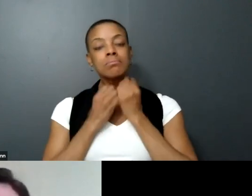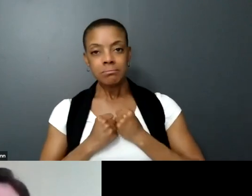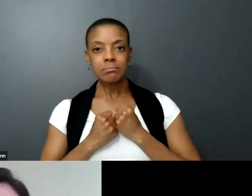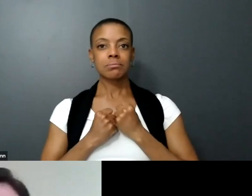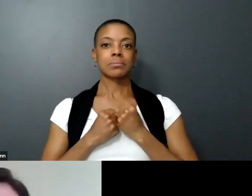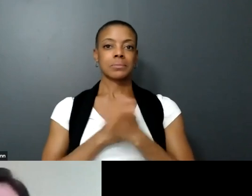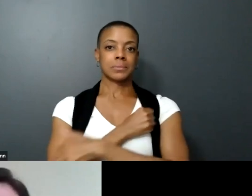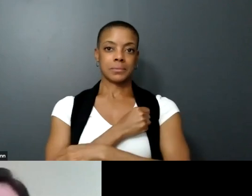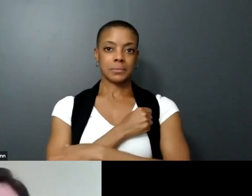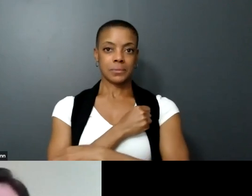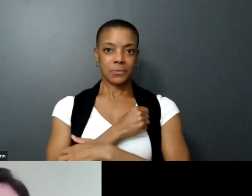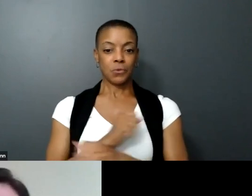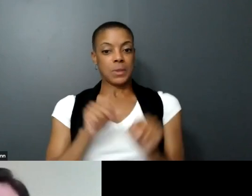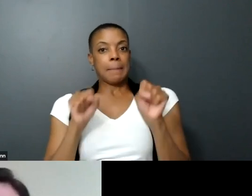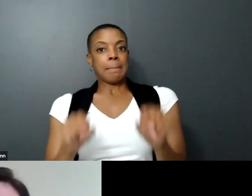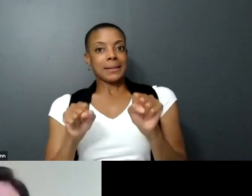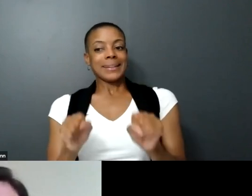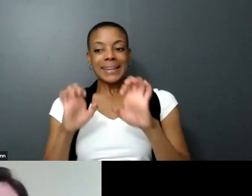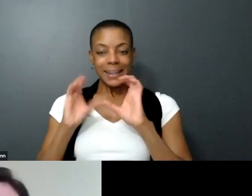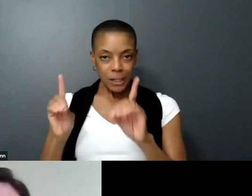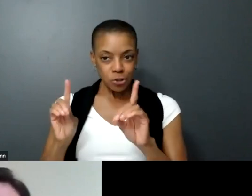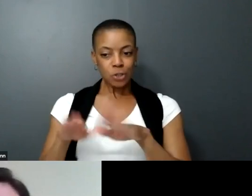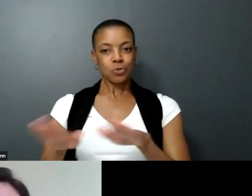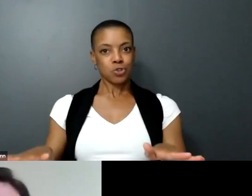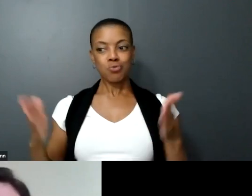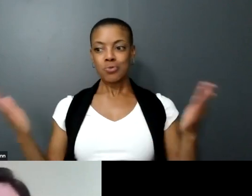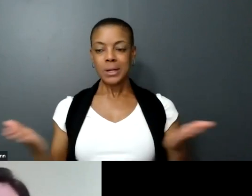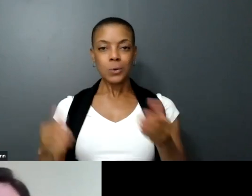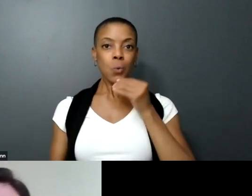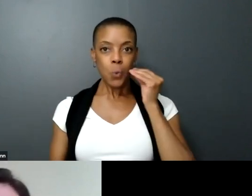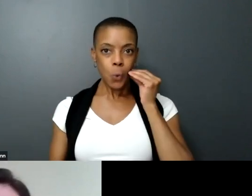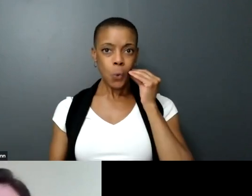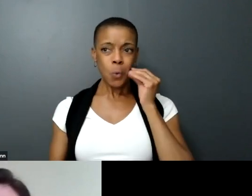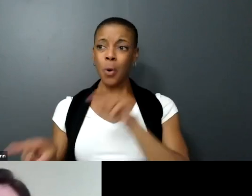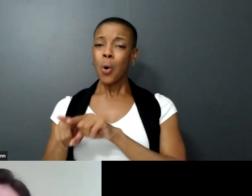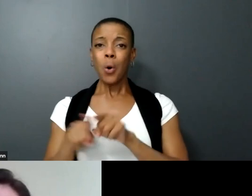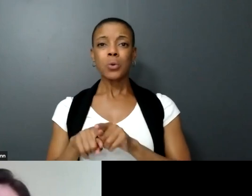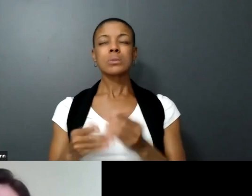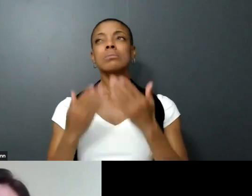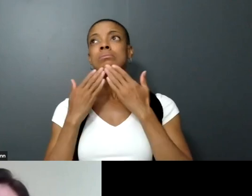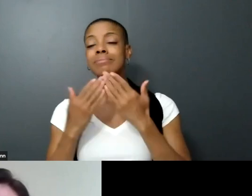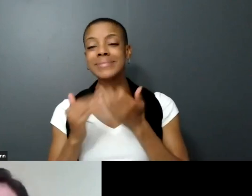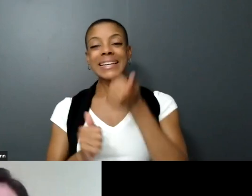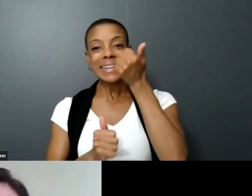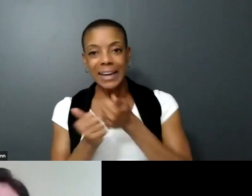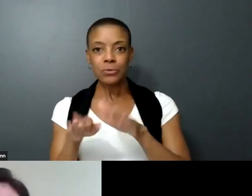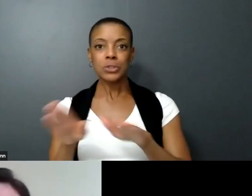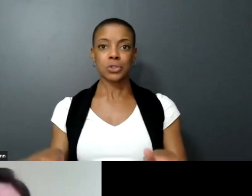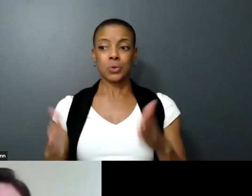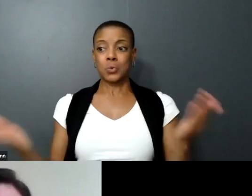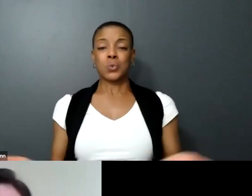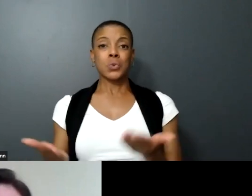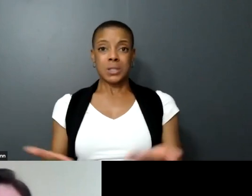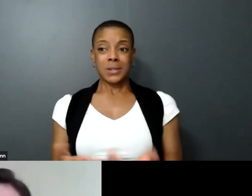to educate our children here at home. And more than that, I'm grateful for every child who's here, that they have survived